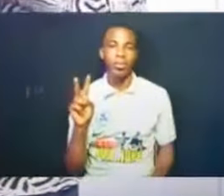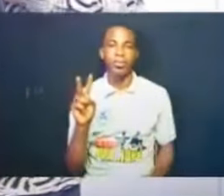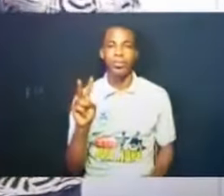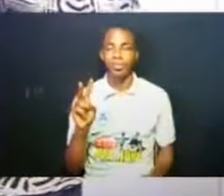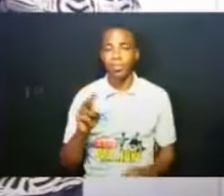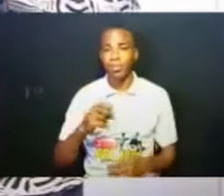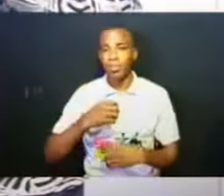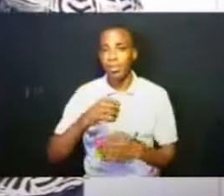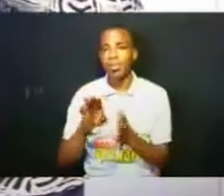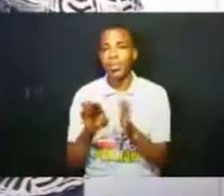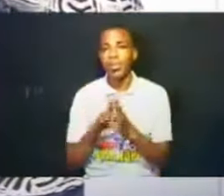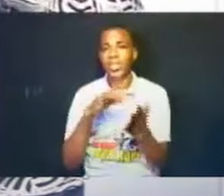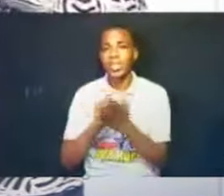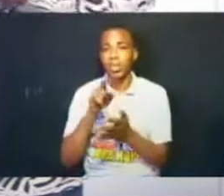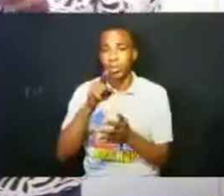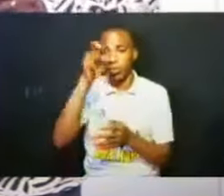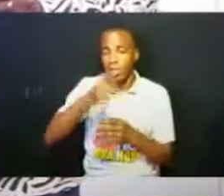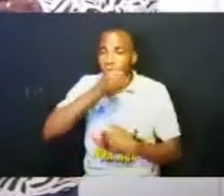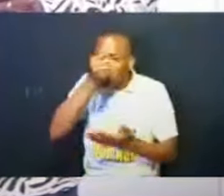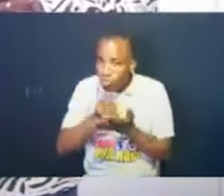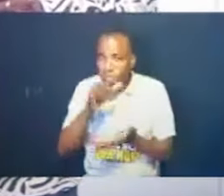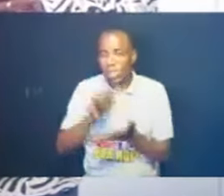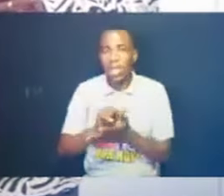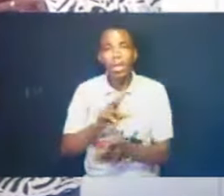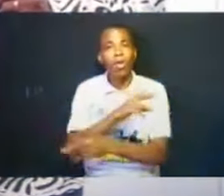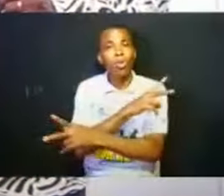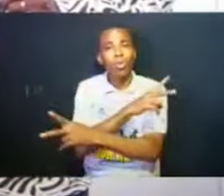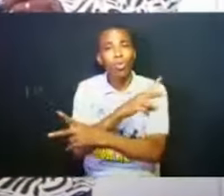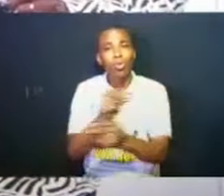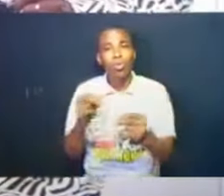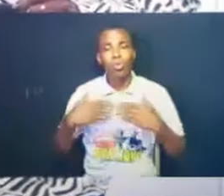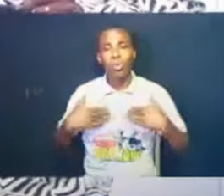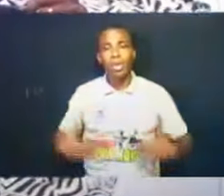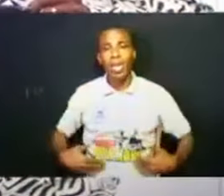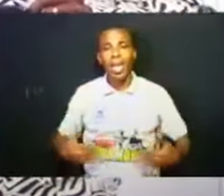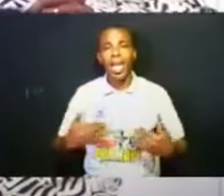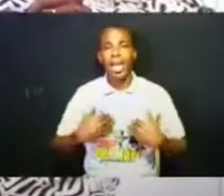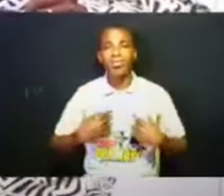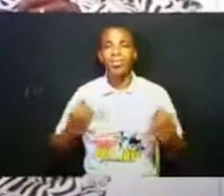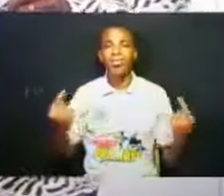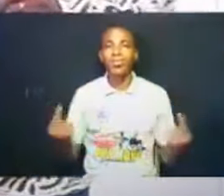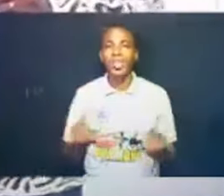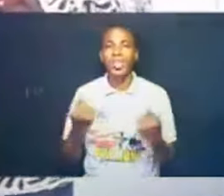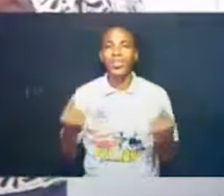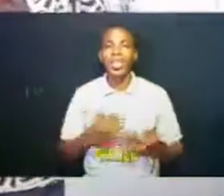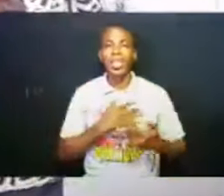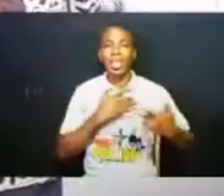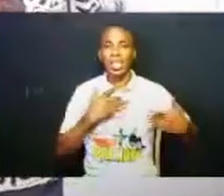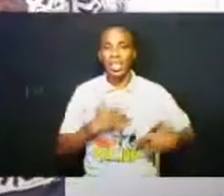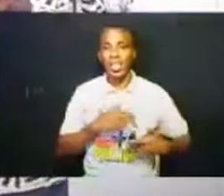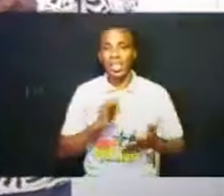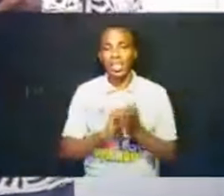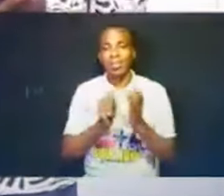See to it, brothers and sisters, that none of you has a sinful, unbelieving heart that turns away from